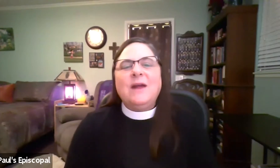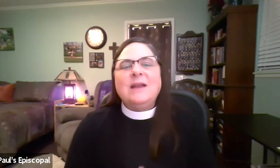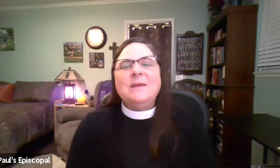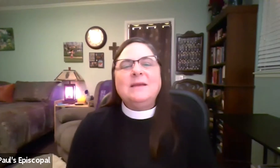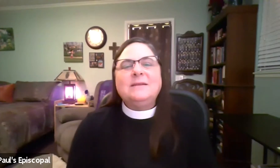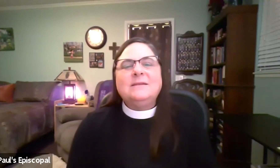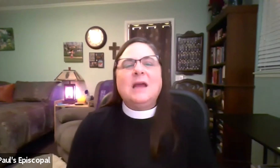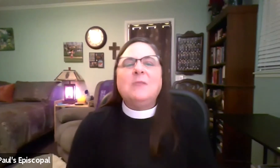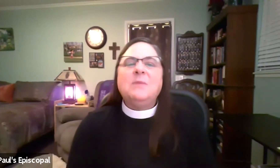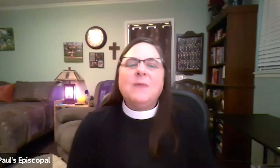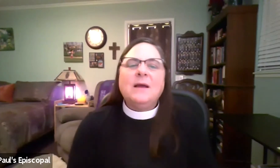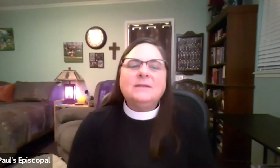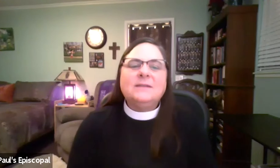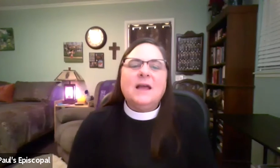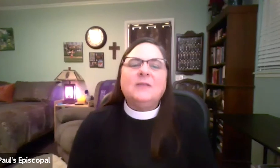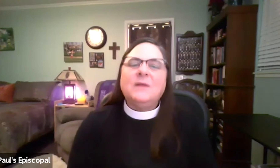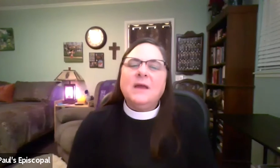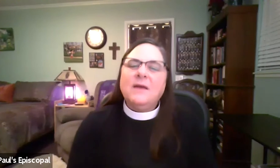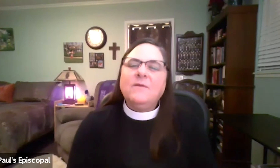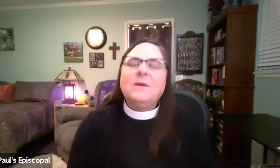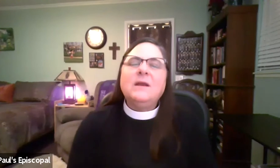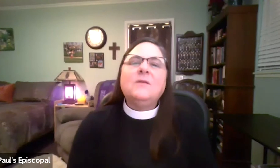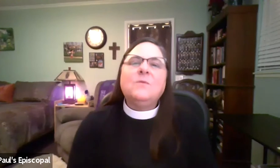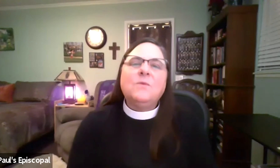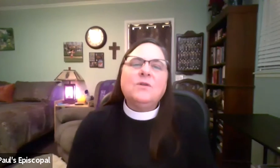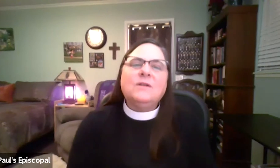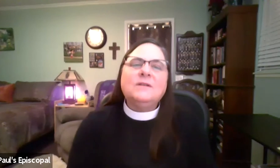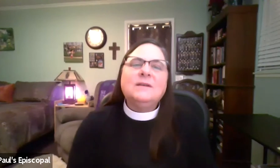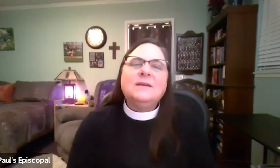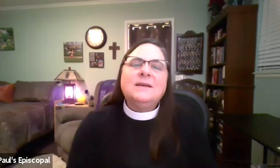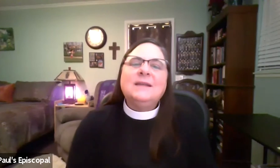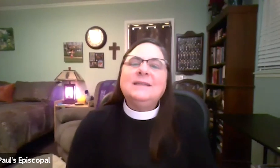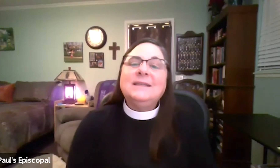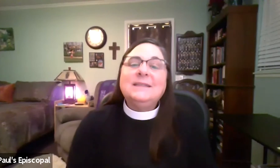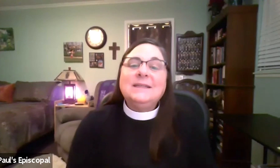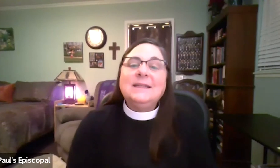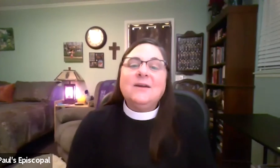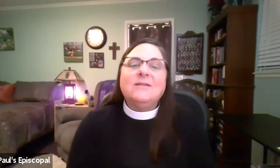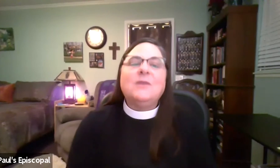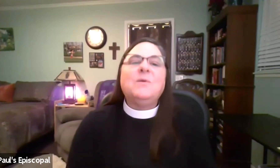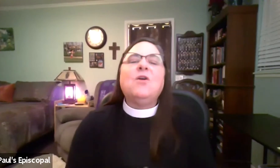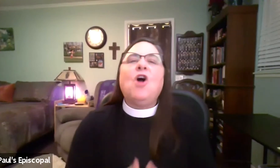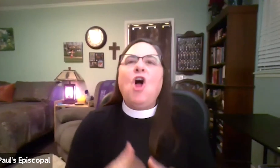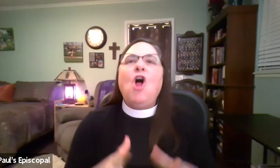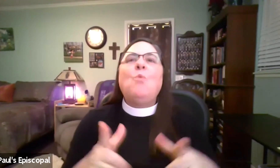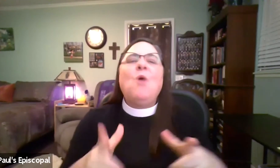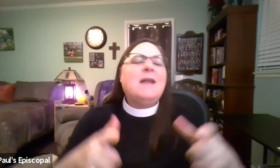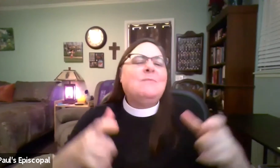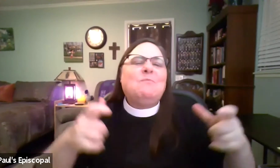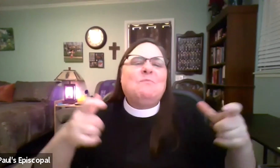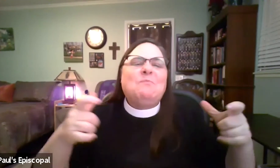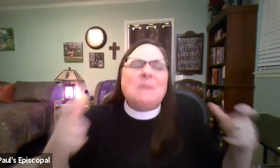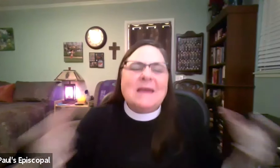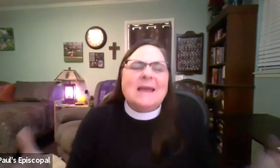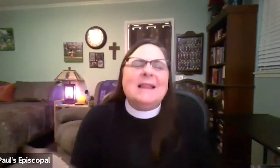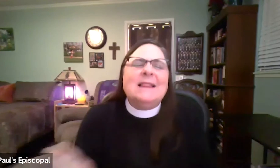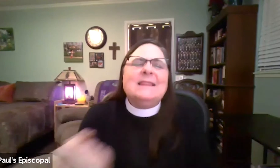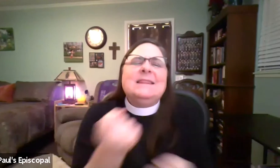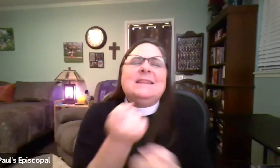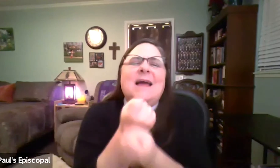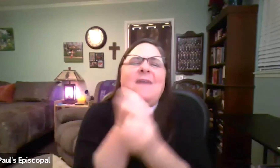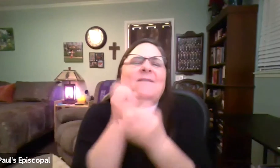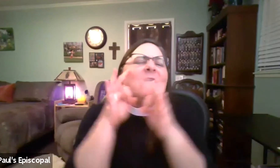them with our enemies and be reconciled with everyone in the world until it's clear that we are all one